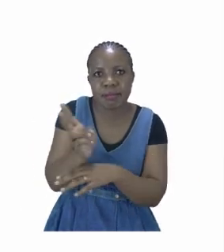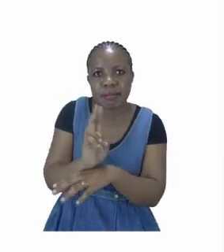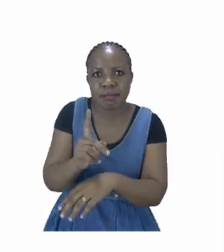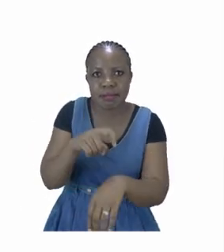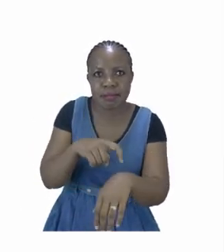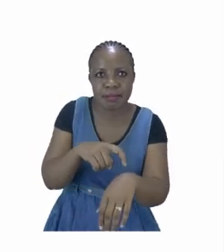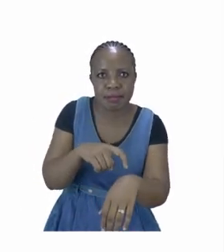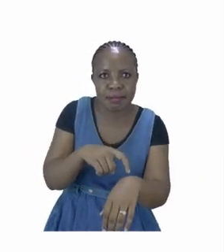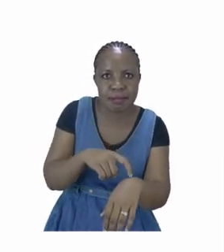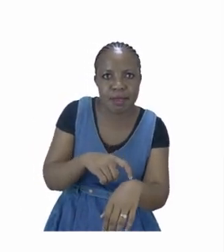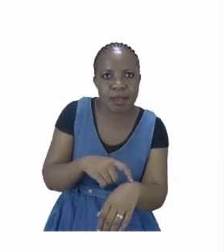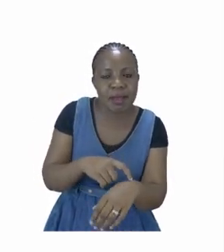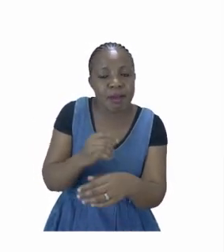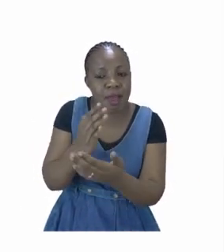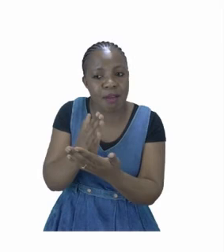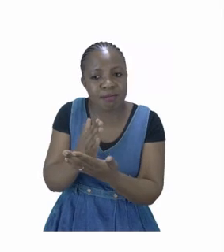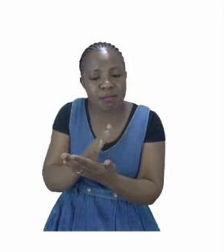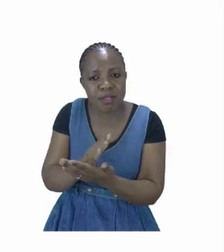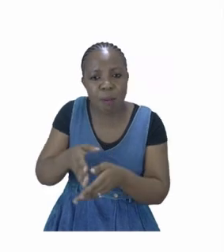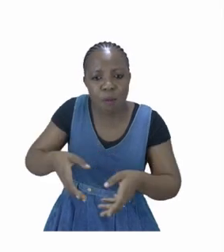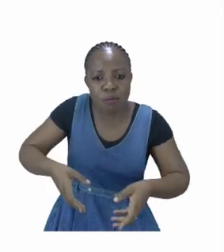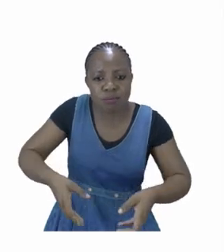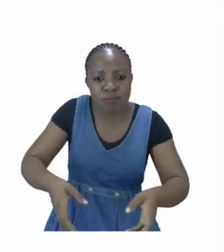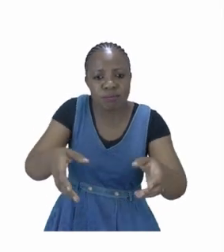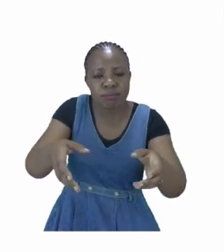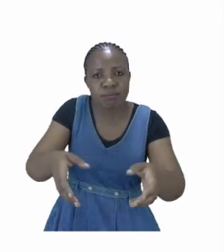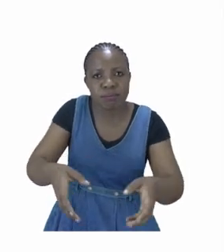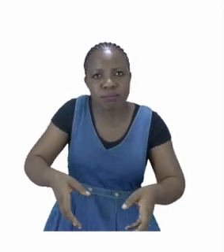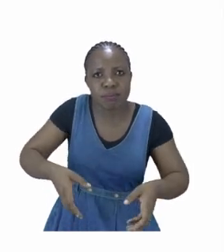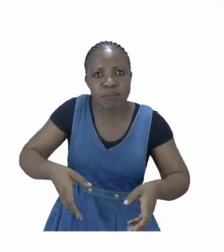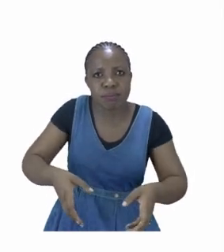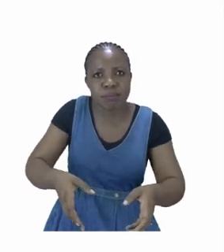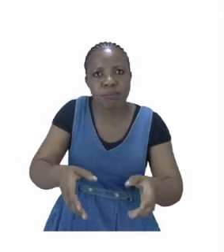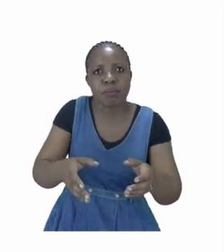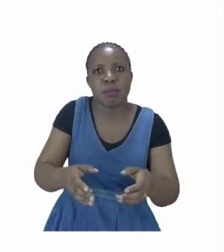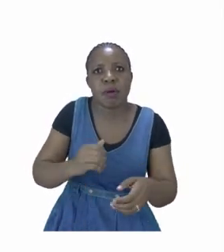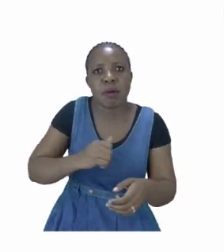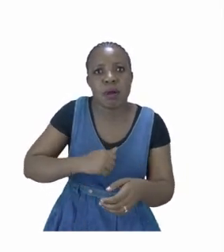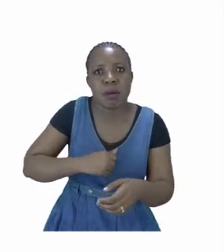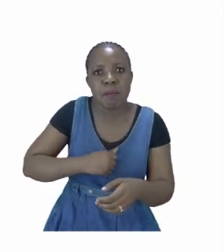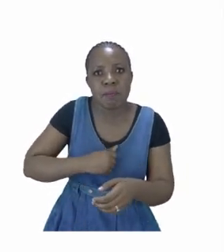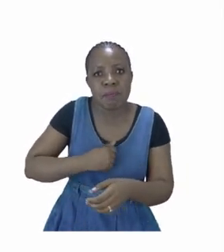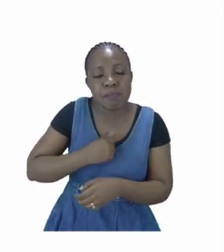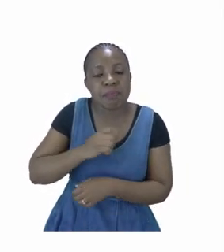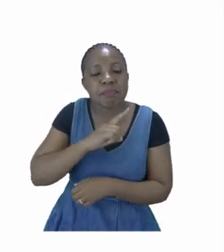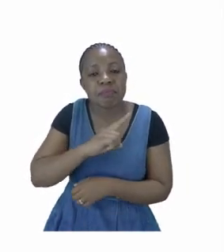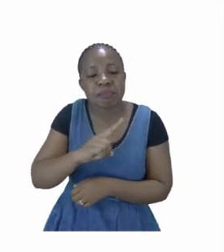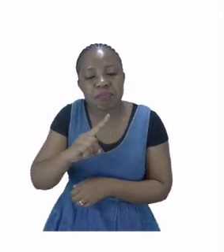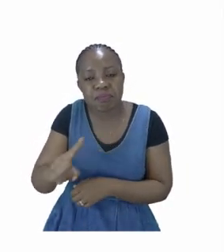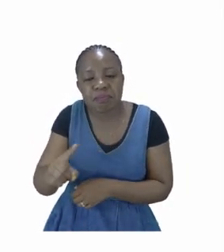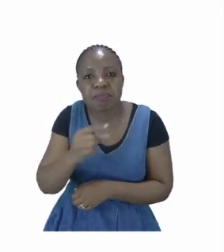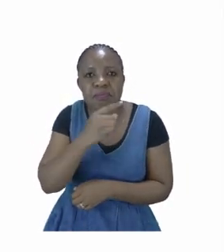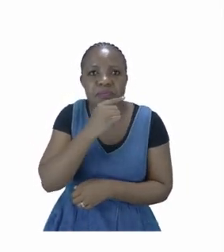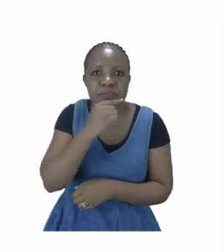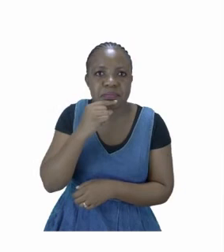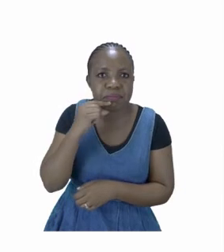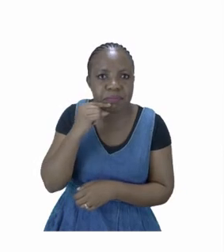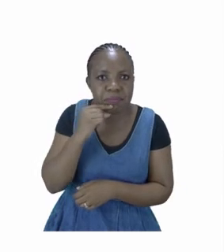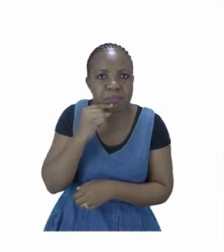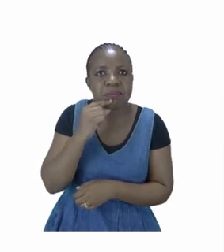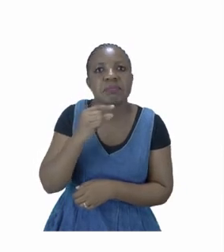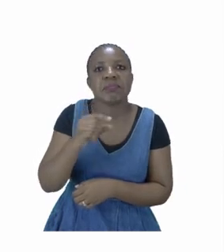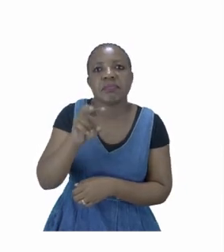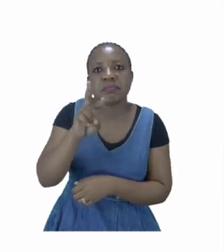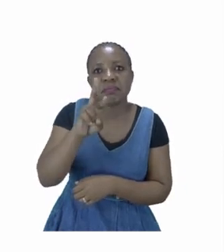too. My teacher's name is Mrs. Ropa and she is very